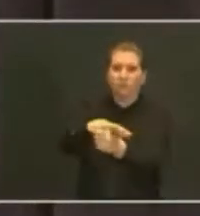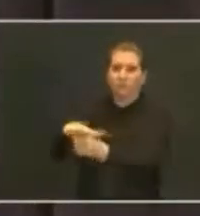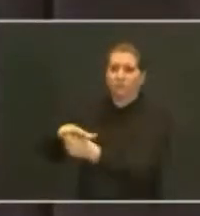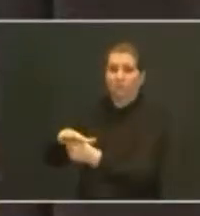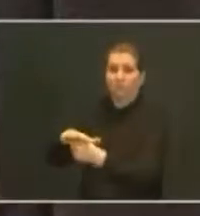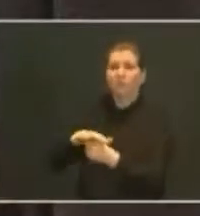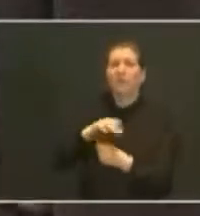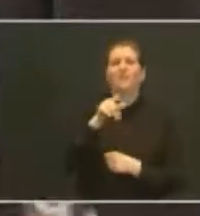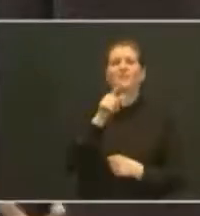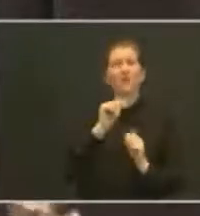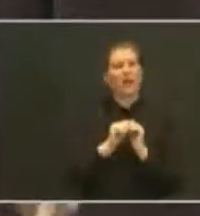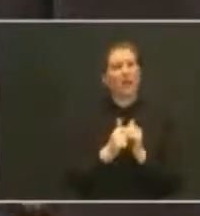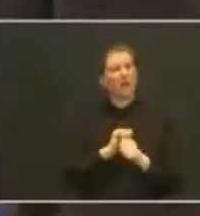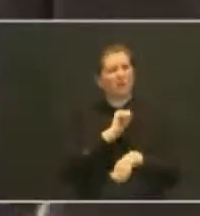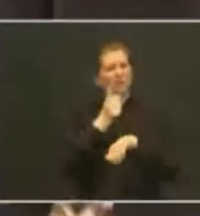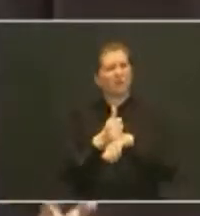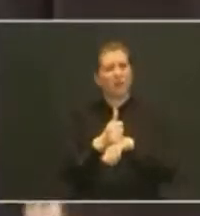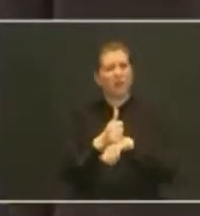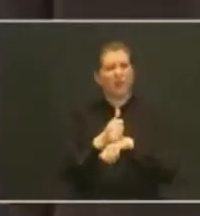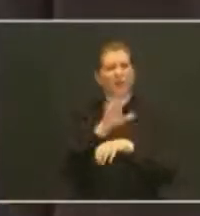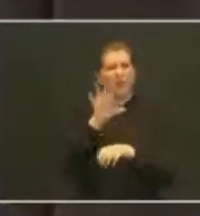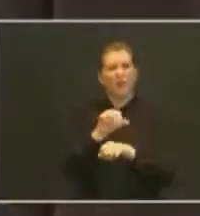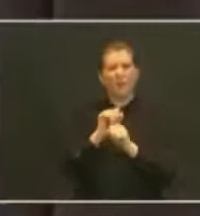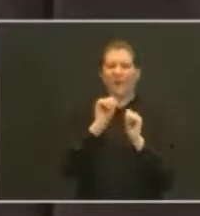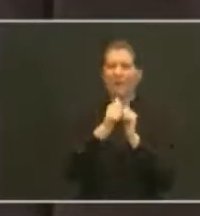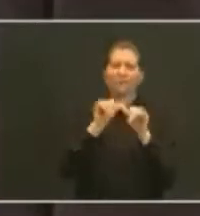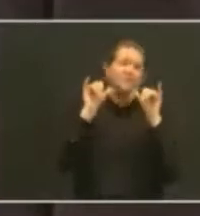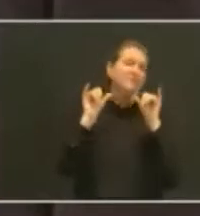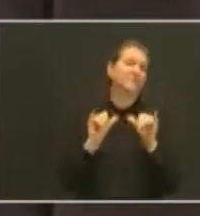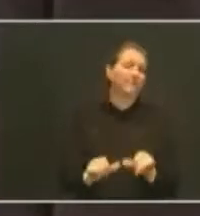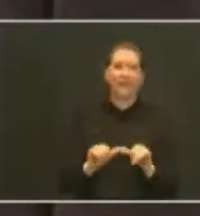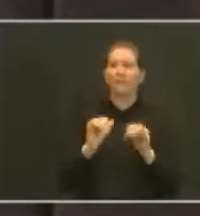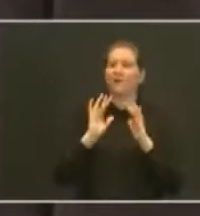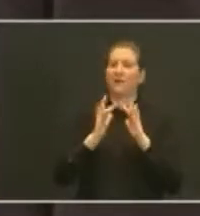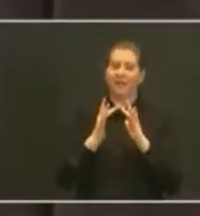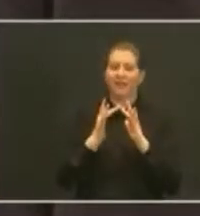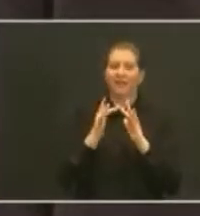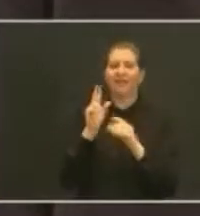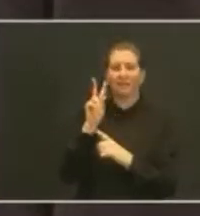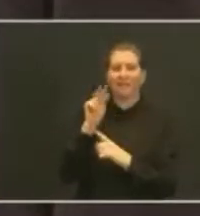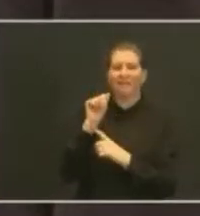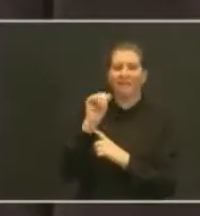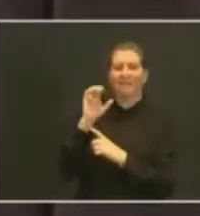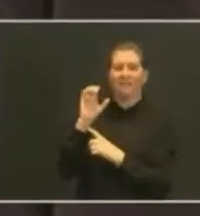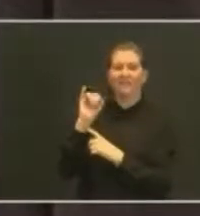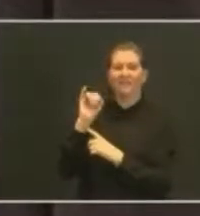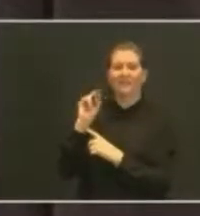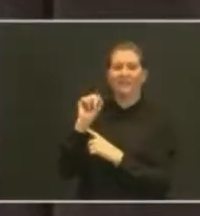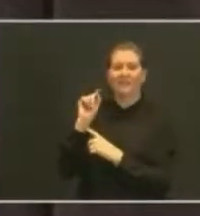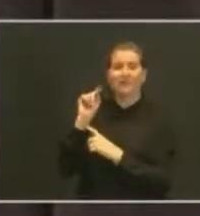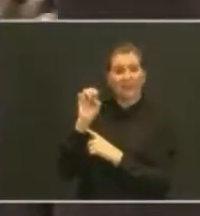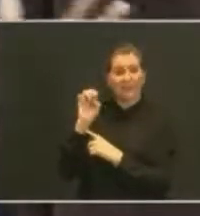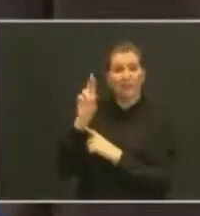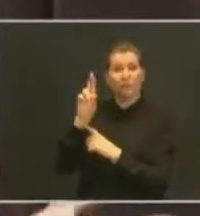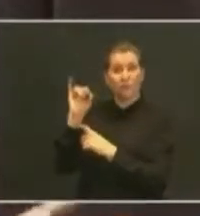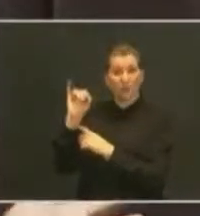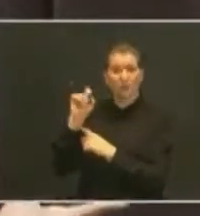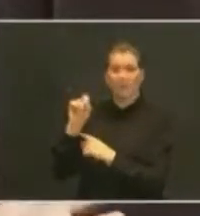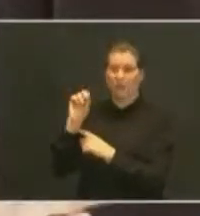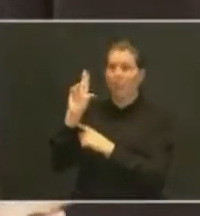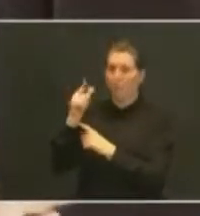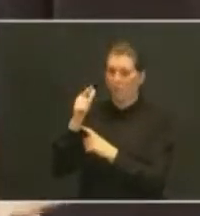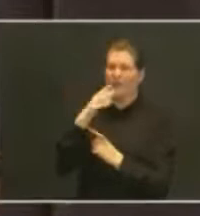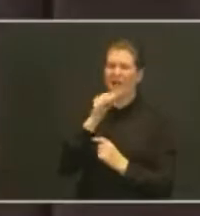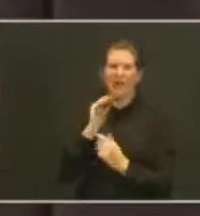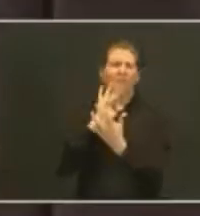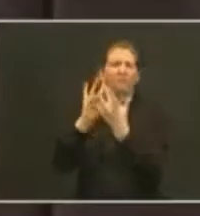same centralized system that we have set up at the state level. And so there will really, between the